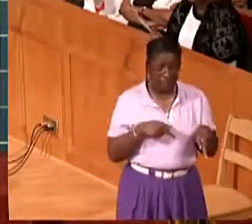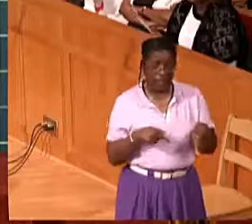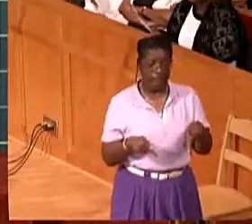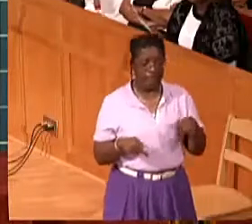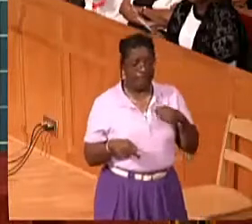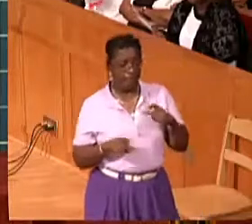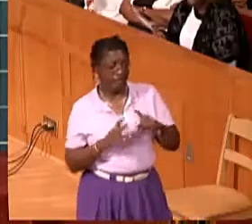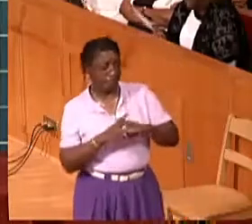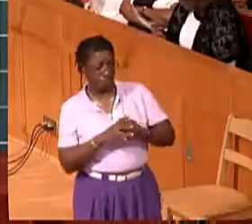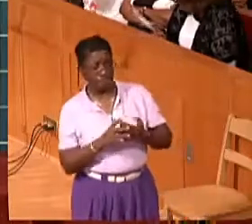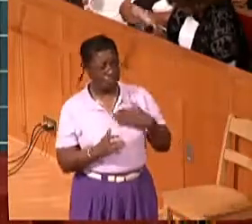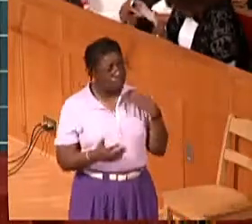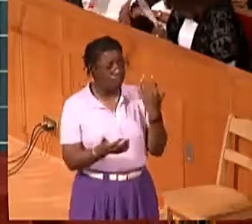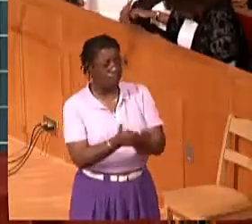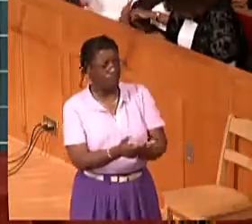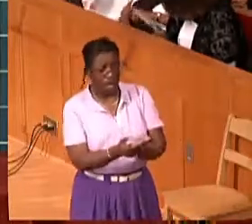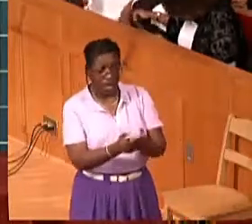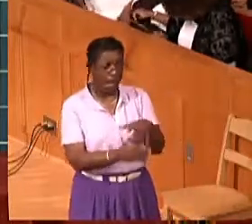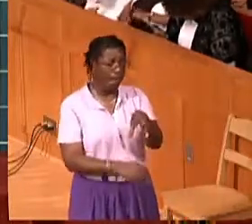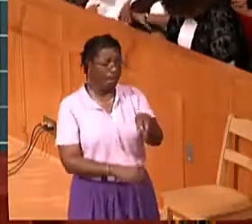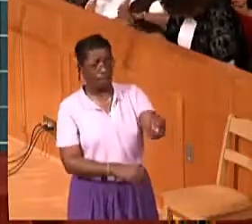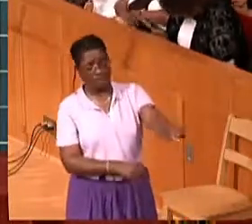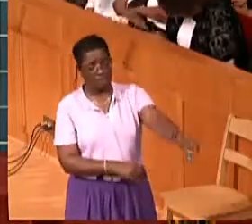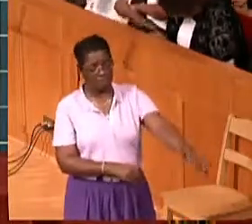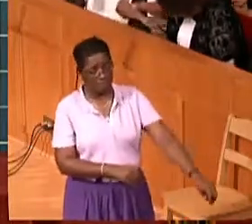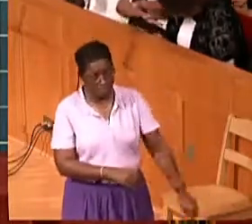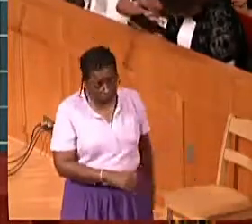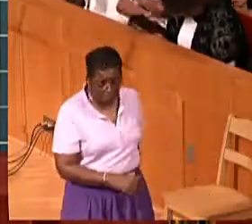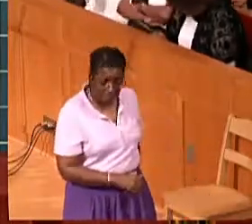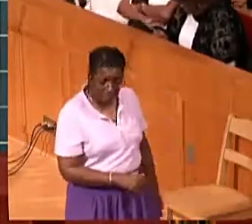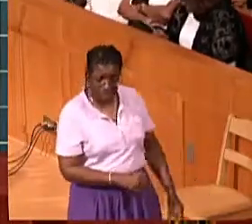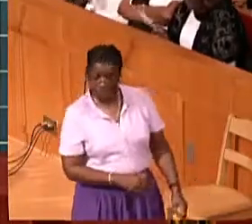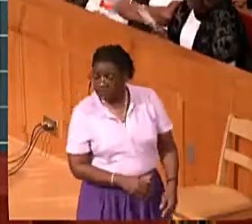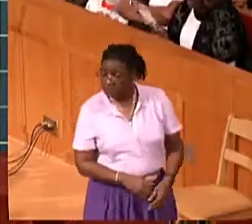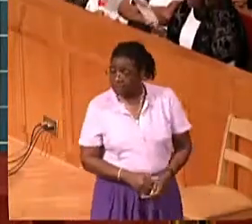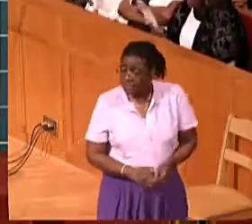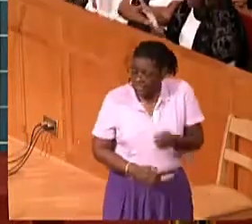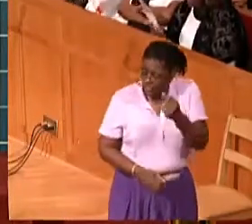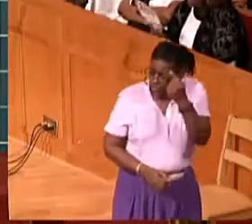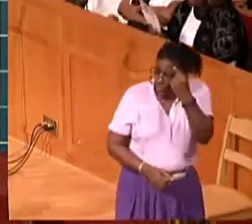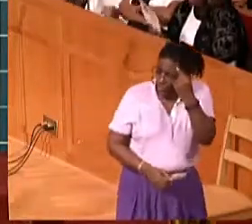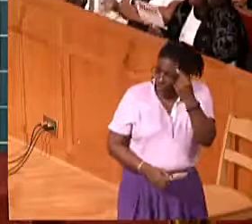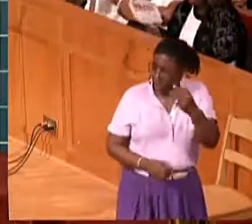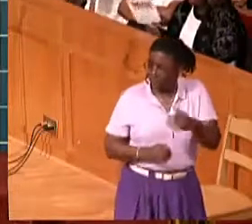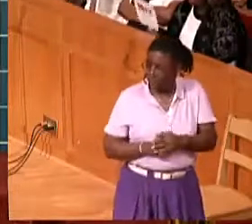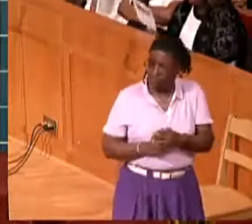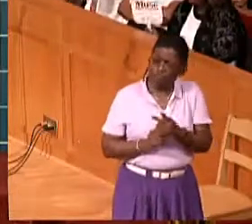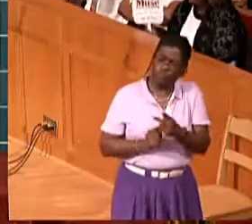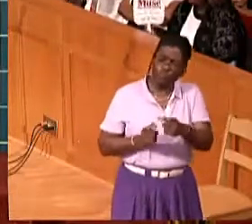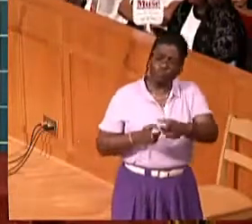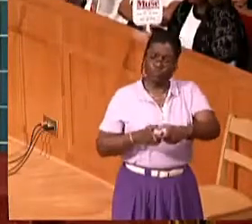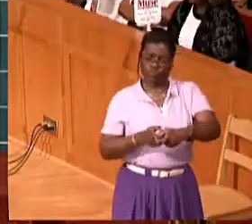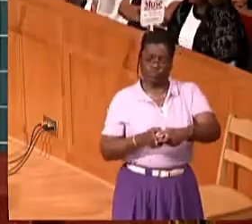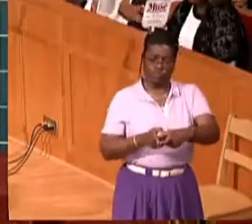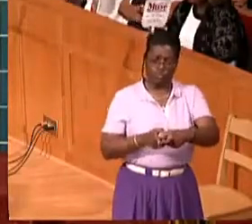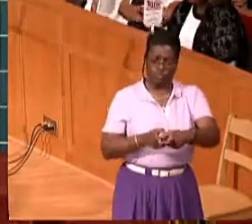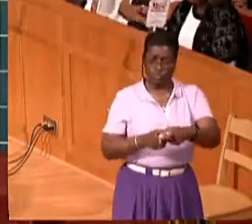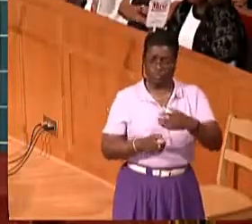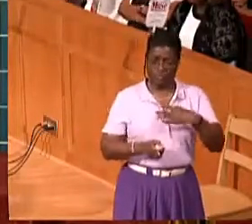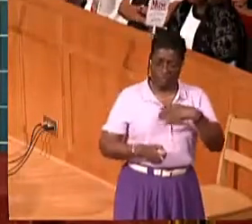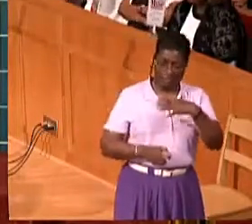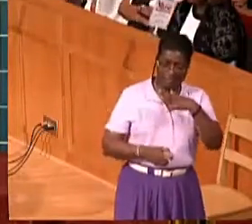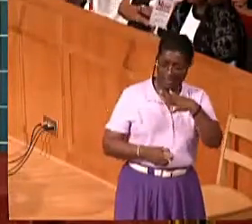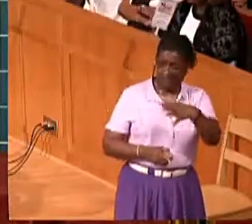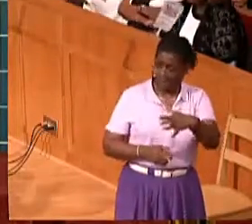get there. But I got bad news for you, my dears. If you think there are two words that